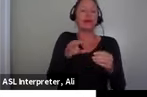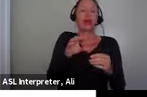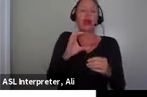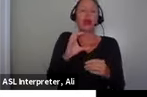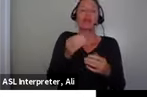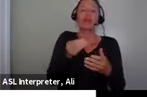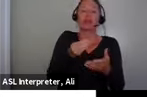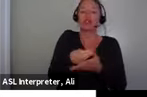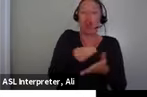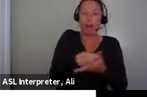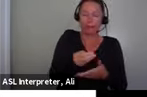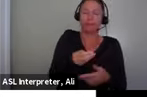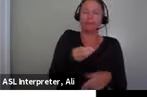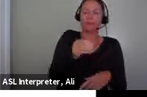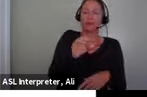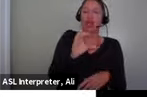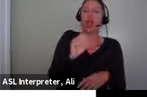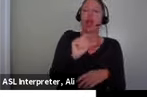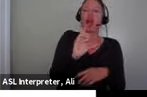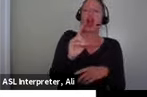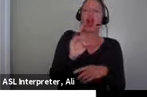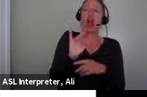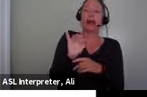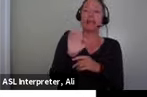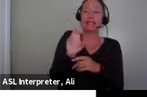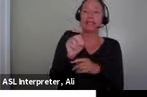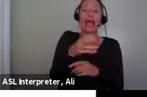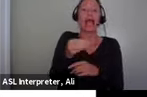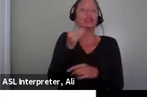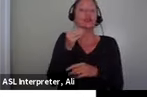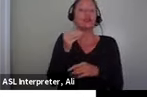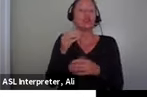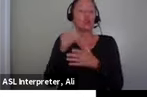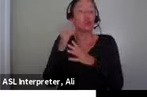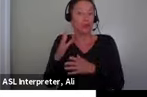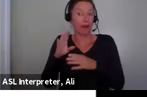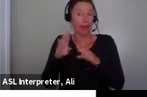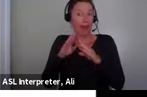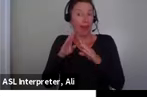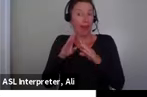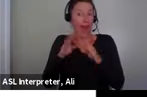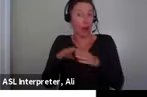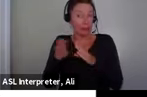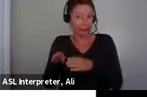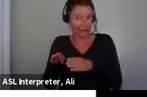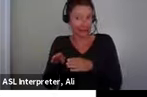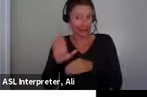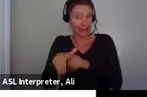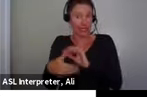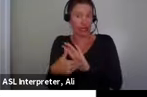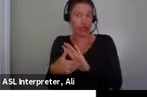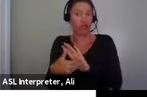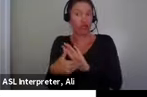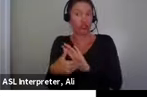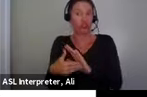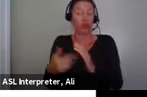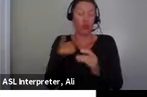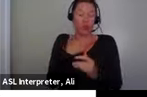future student housing center. So that's been the conversation to date